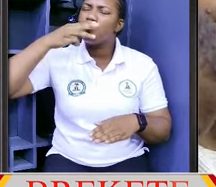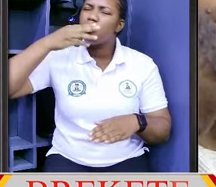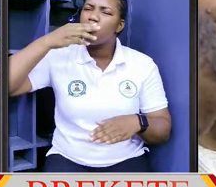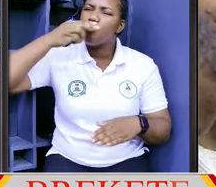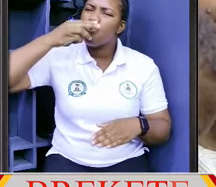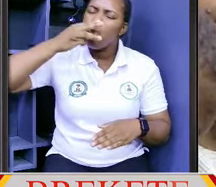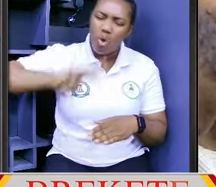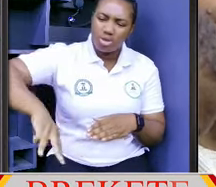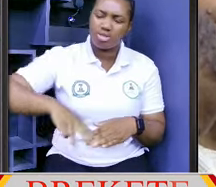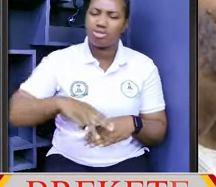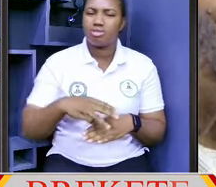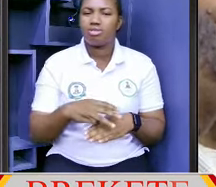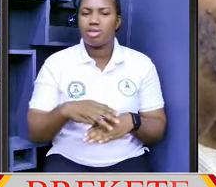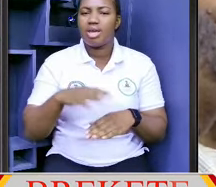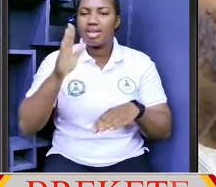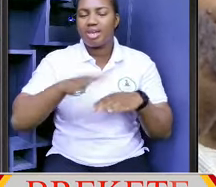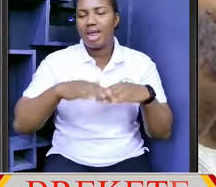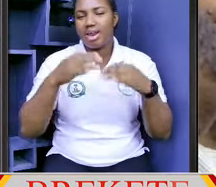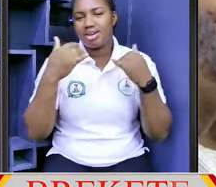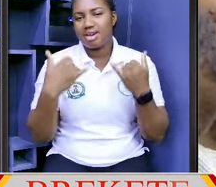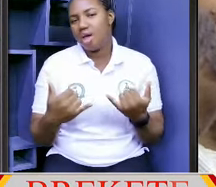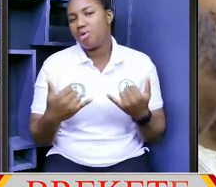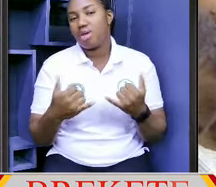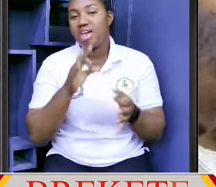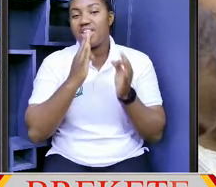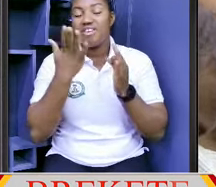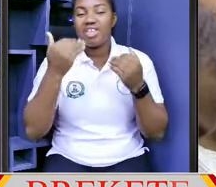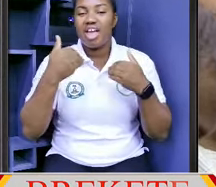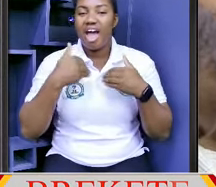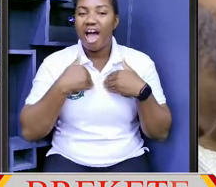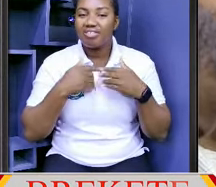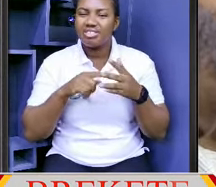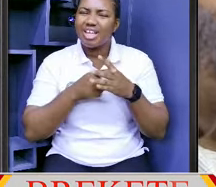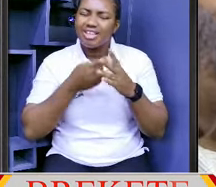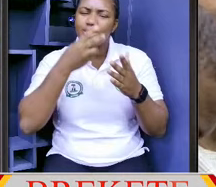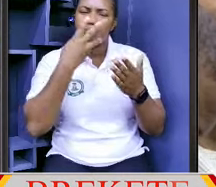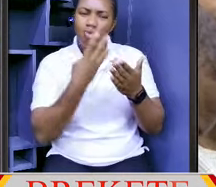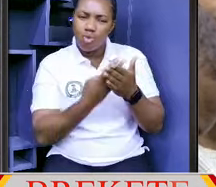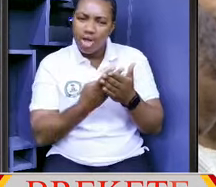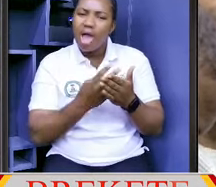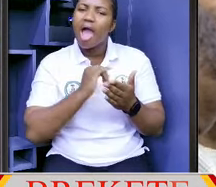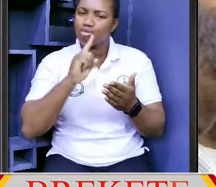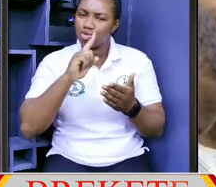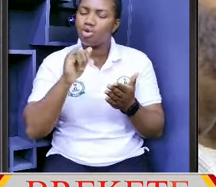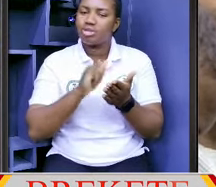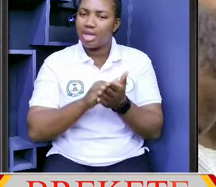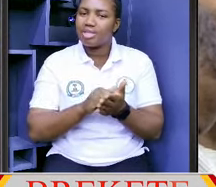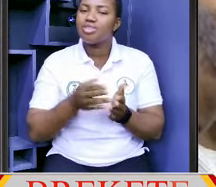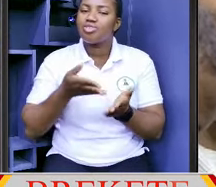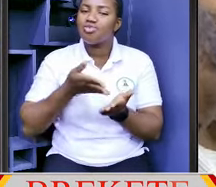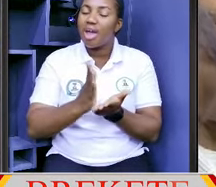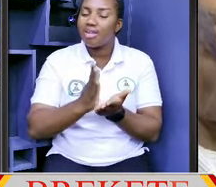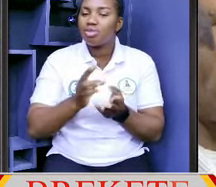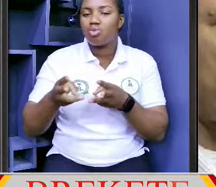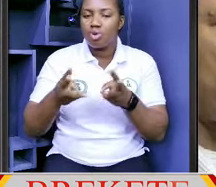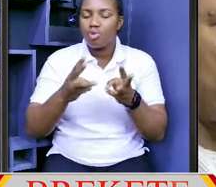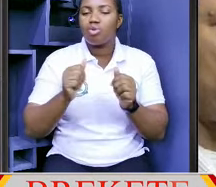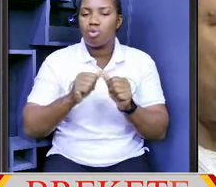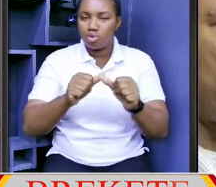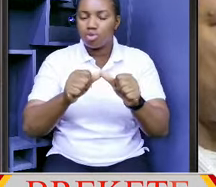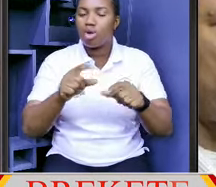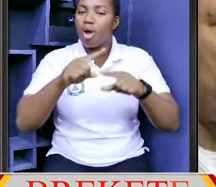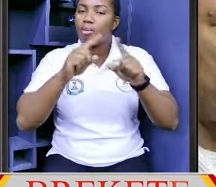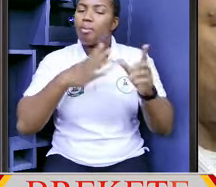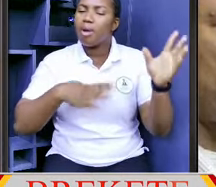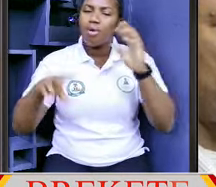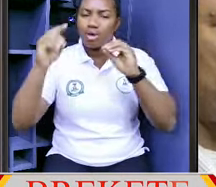laid good foundation, I'm sure that the right people will follow it up. But my ordinary president, as we are